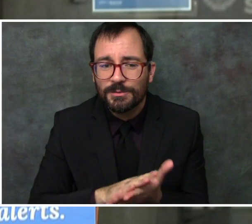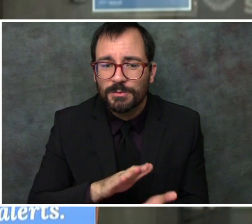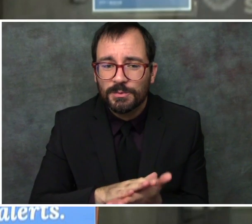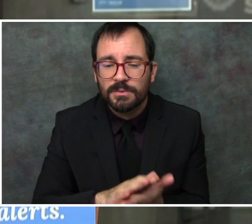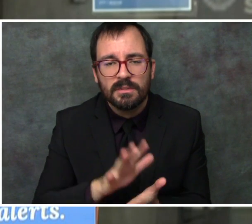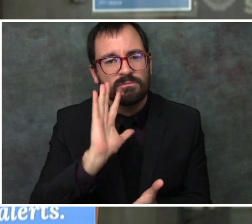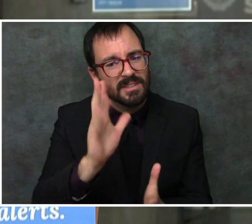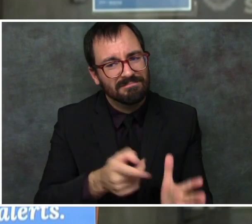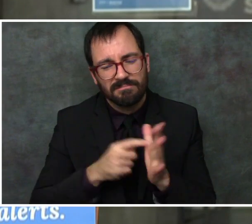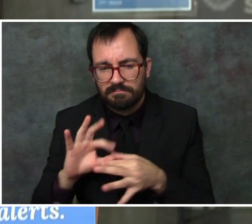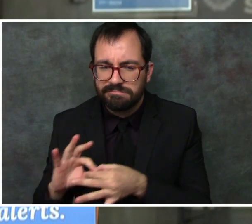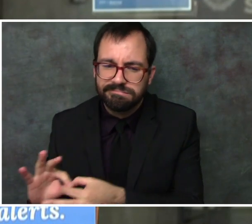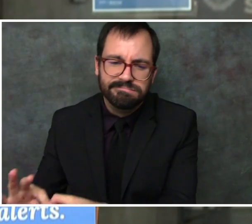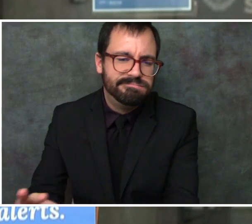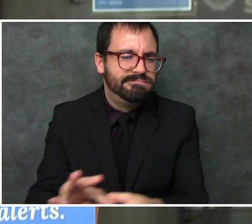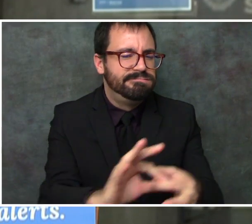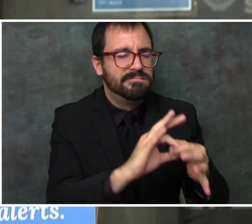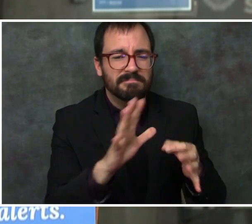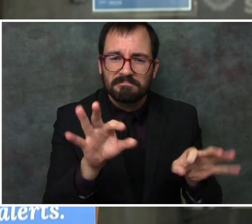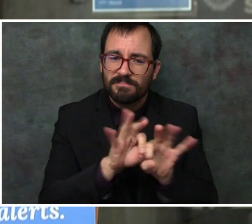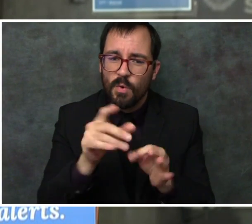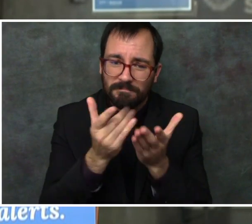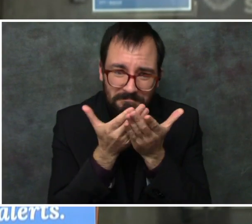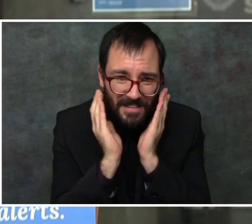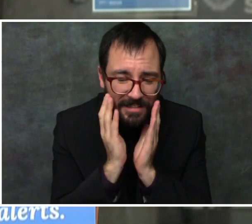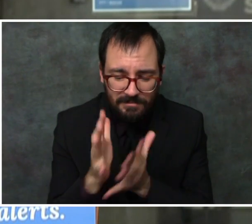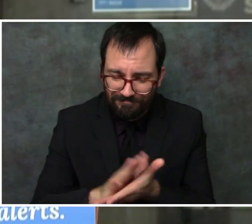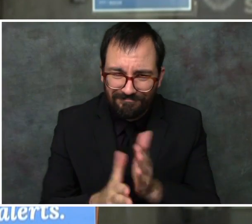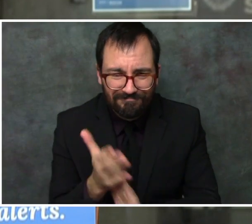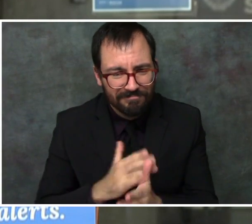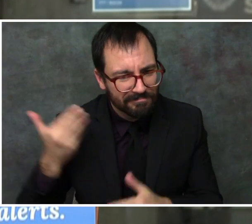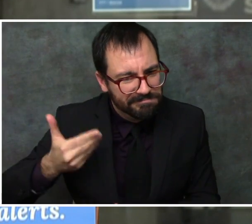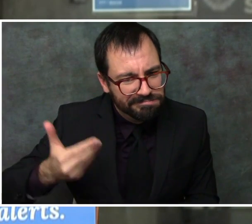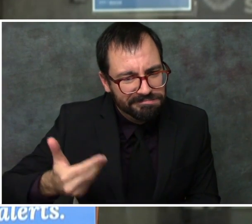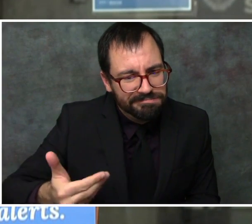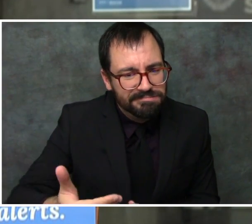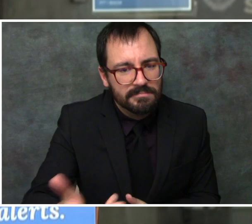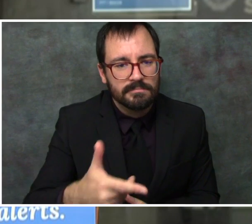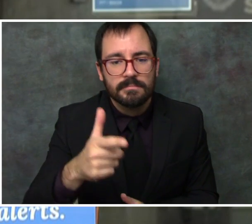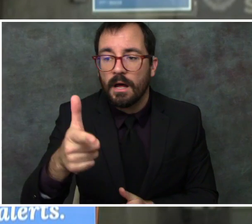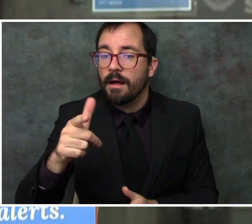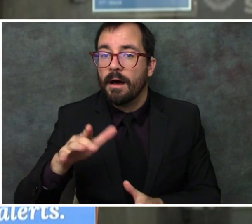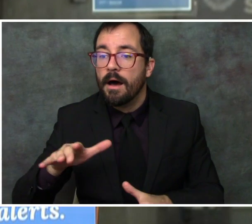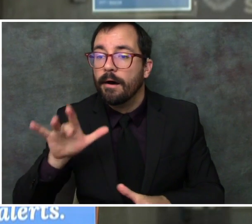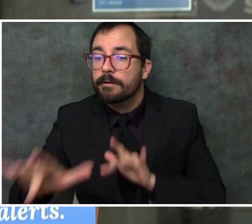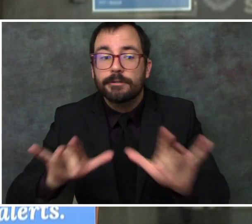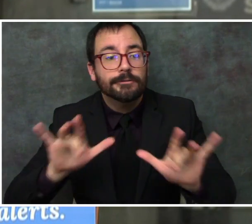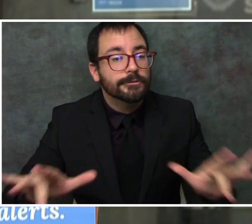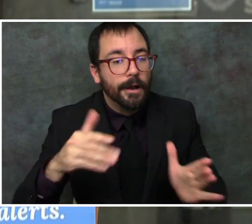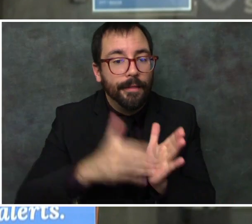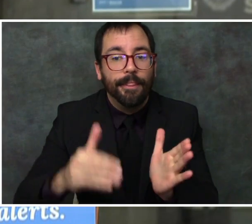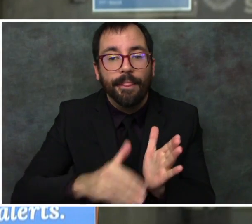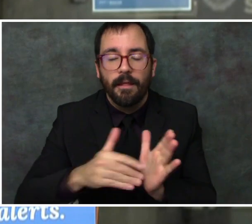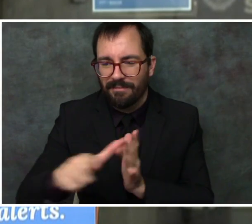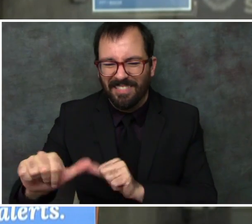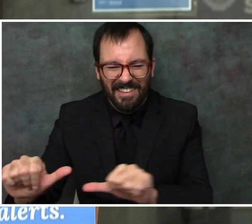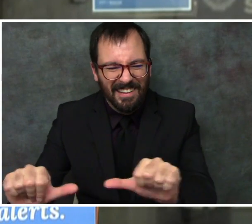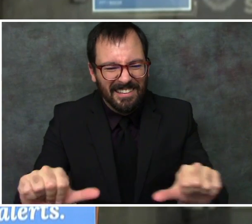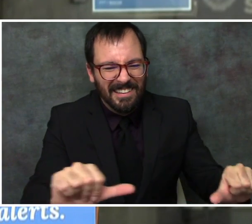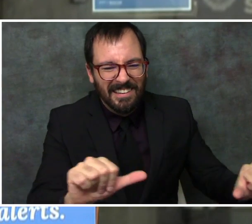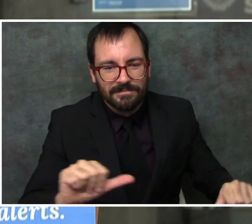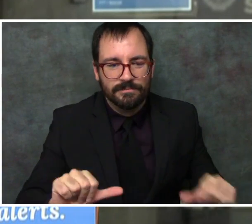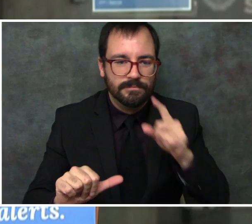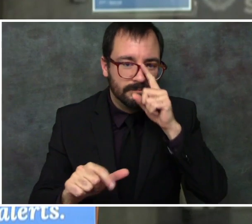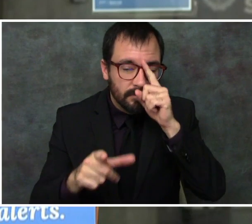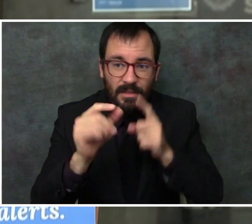mask, wash your hands frequently, clean high-touch areas, do not go out if you are not feeling well, and please